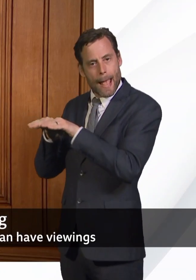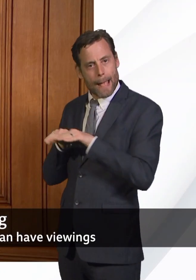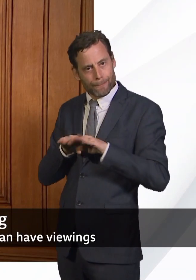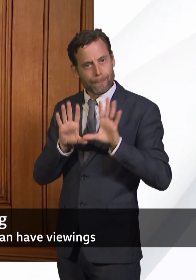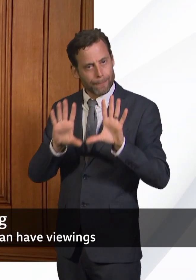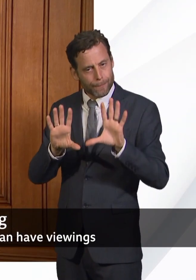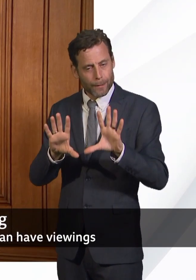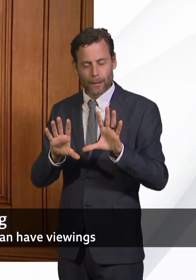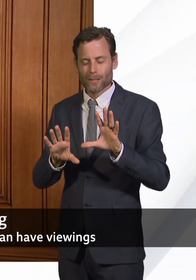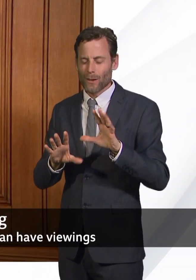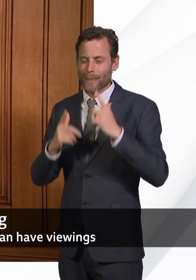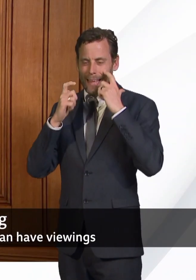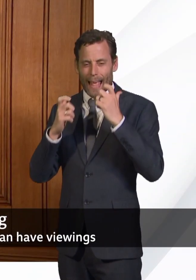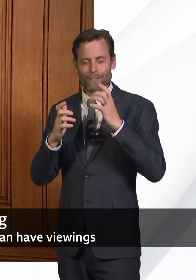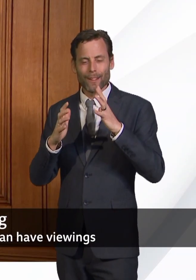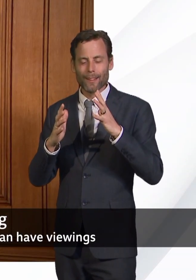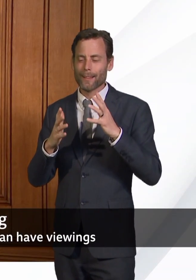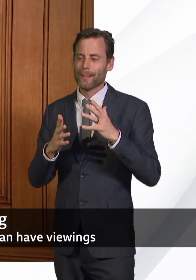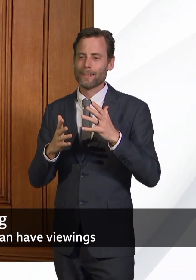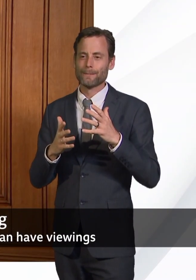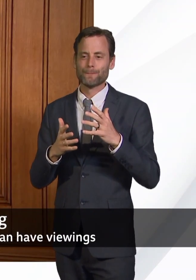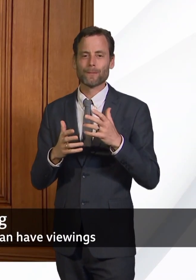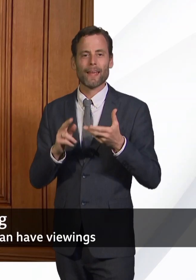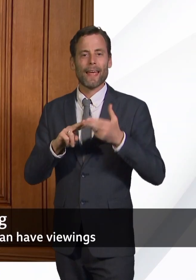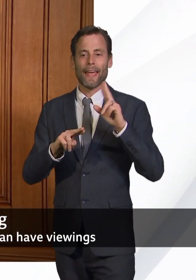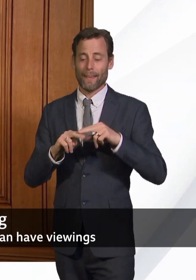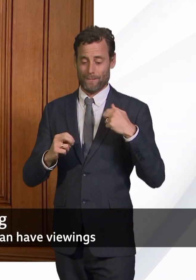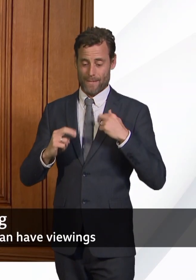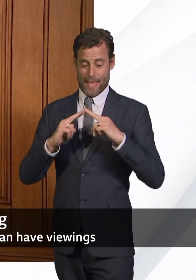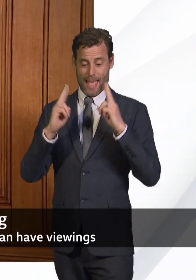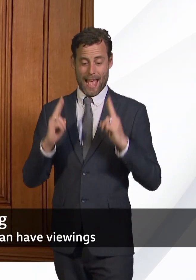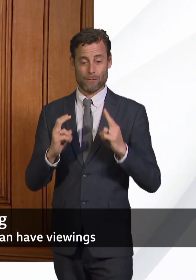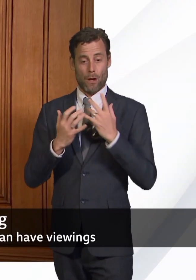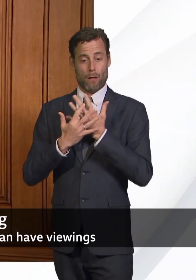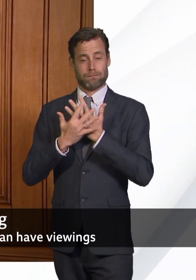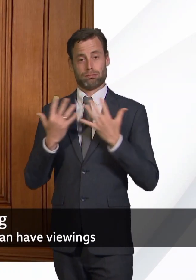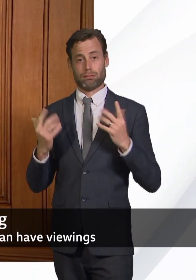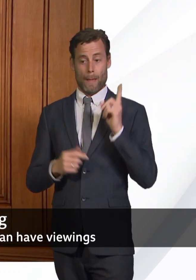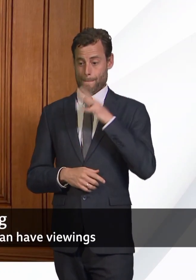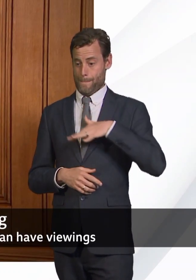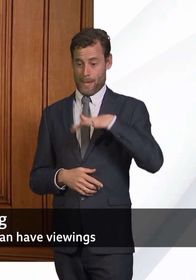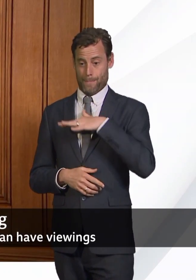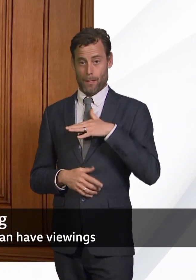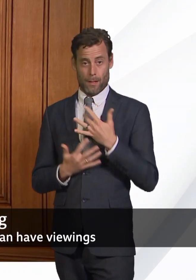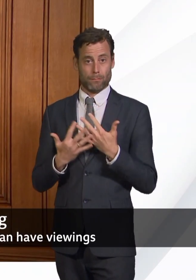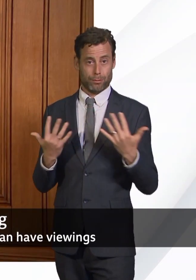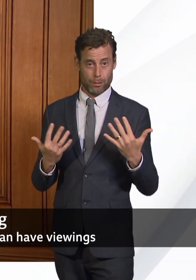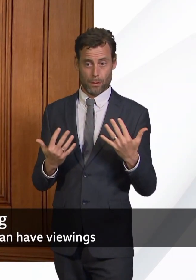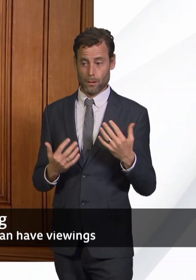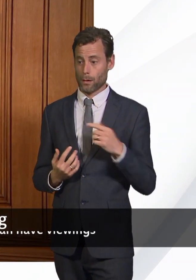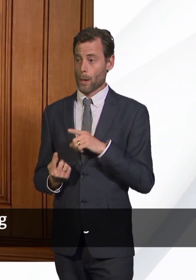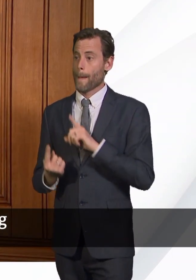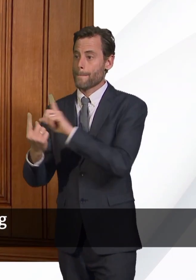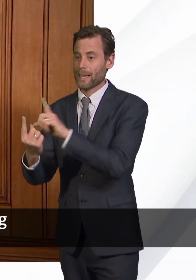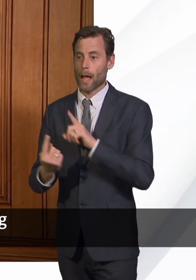can get quite technical. So, for example, if you have families with large numbers already in their families who want to meet up,